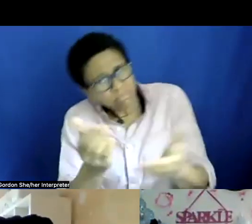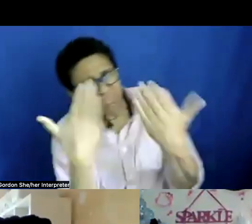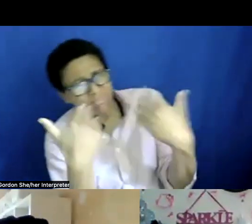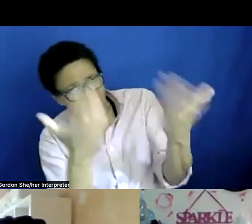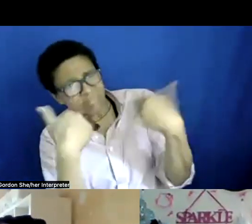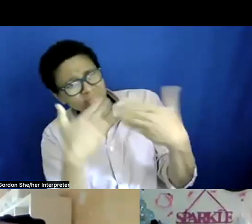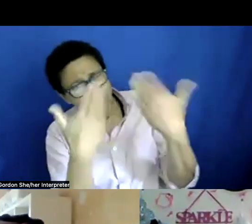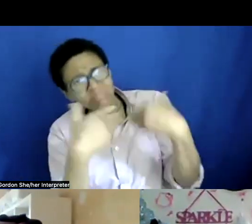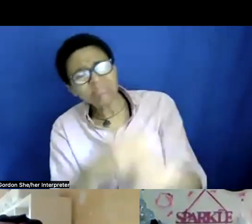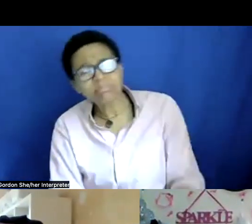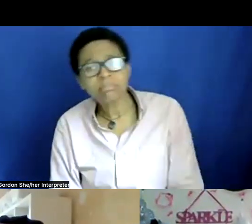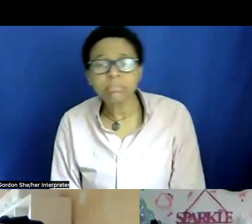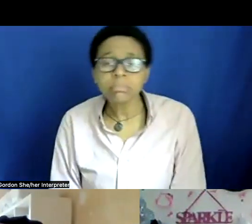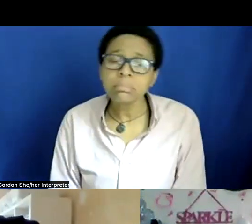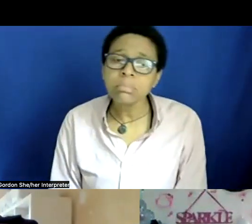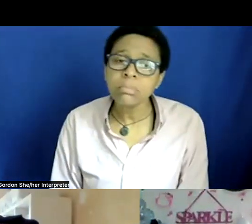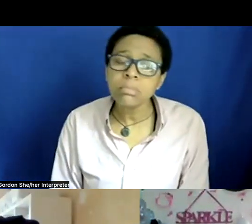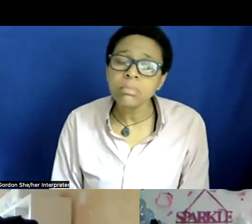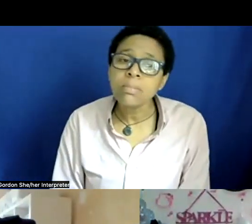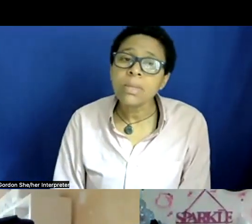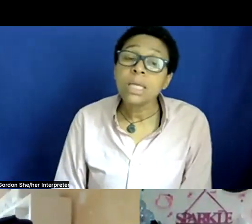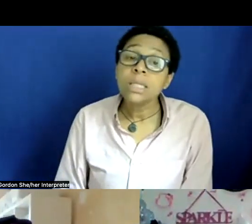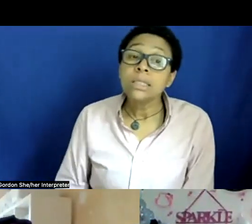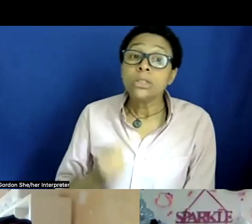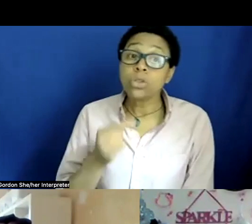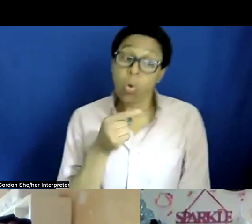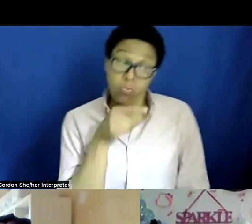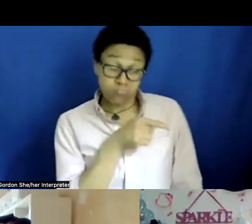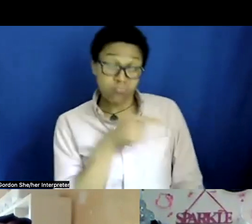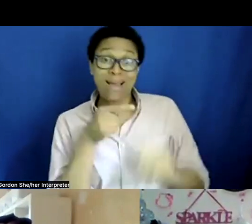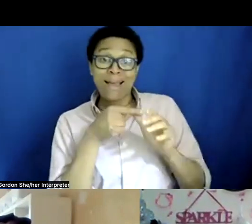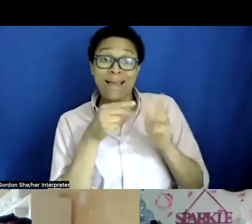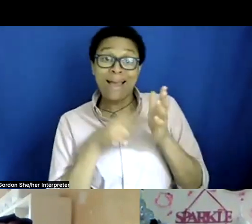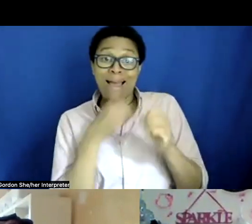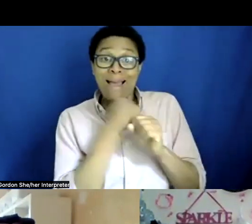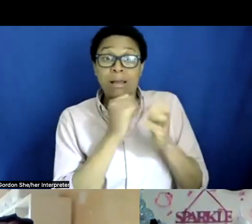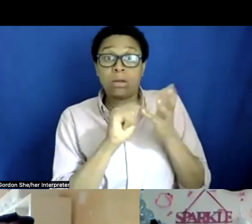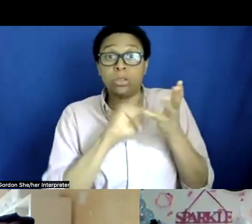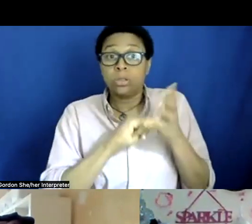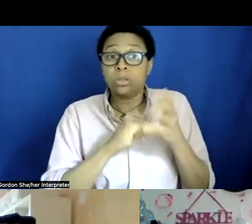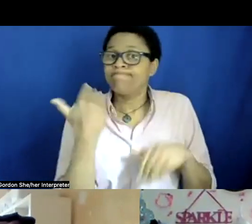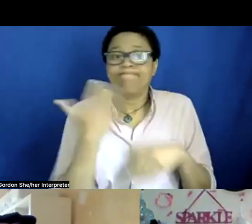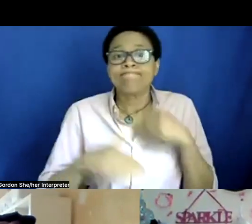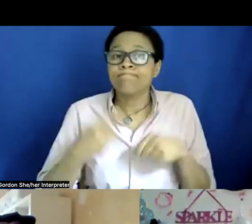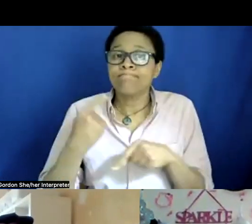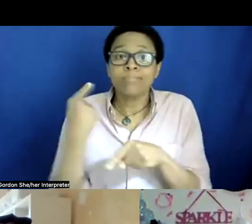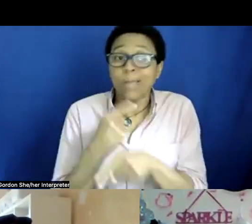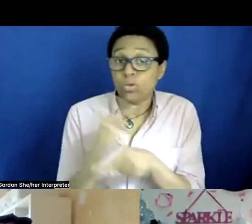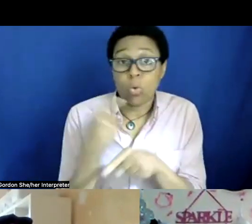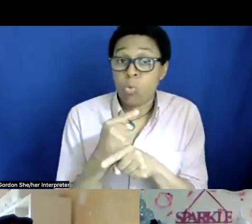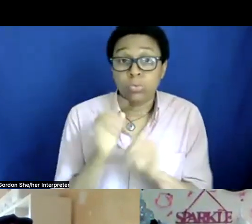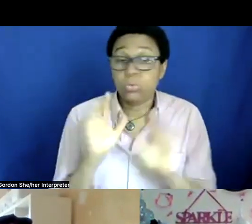thought it's appropriate. When it comes to Angus, given that he didn't talk ever, didn't talk when he went back